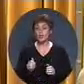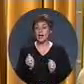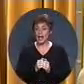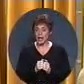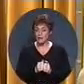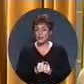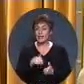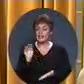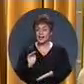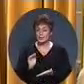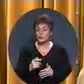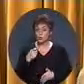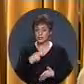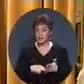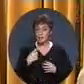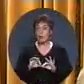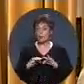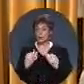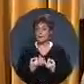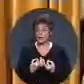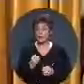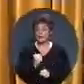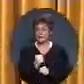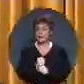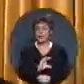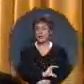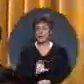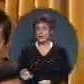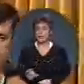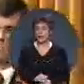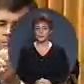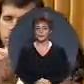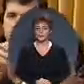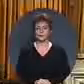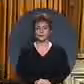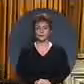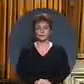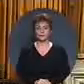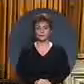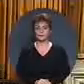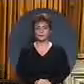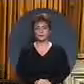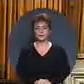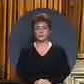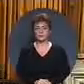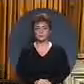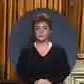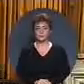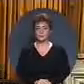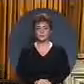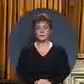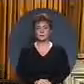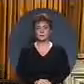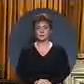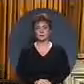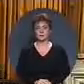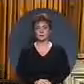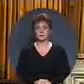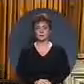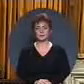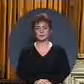this path with tax reductions for families who work in Canada. The Honourable Member for Loyer-Sainte-Marie.